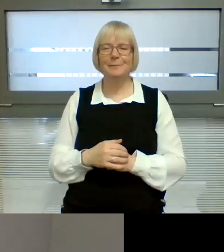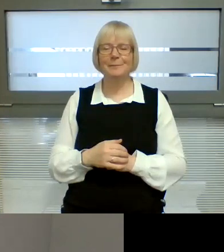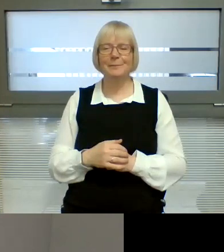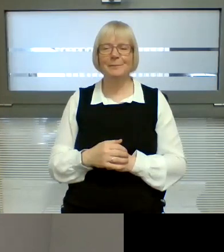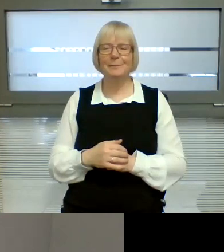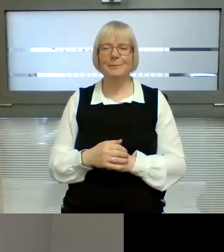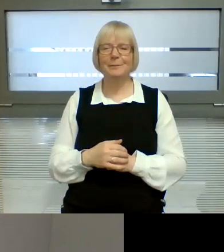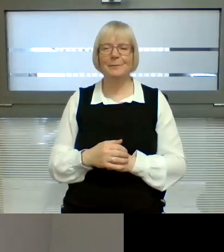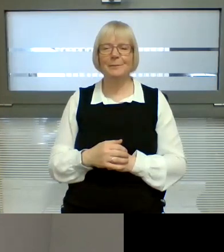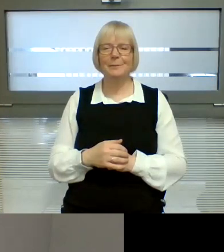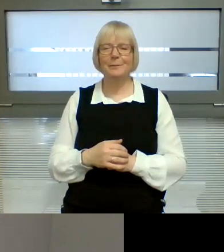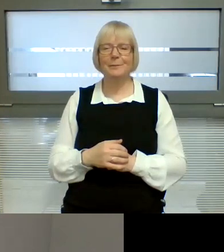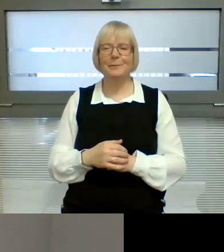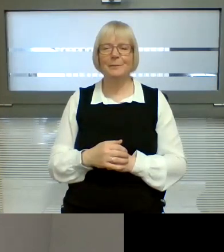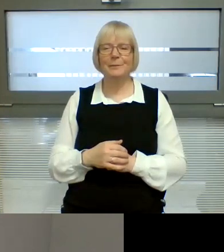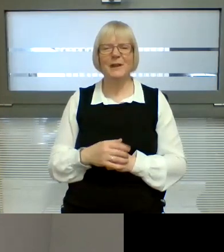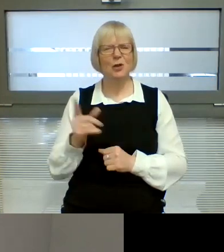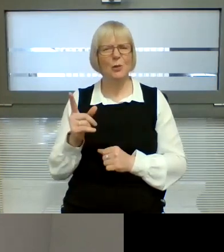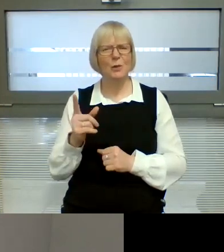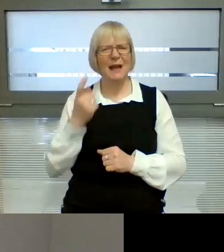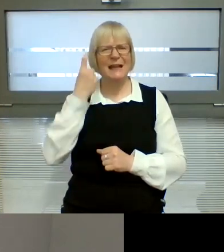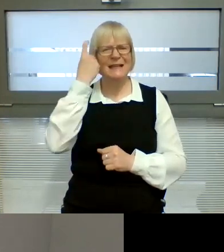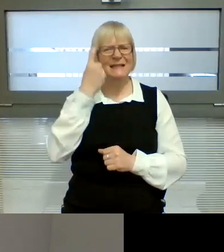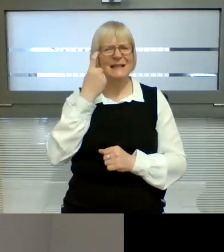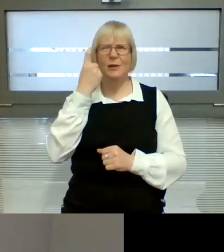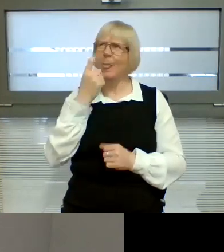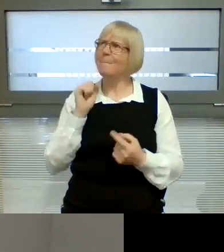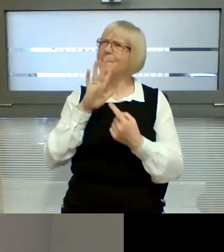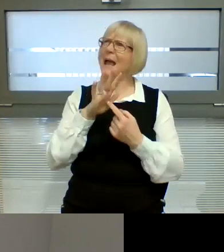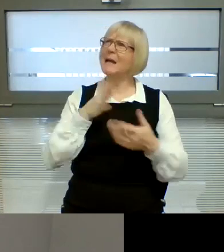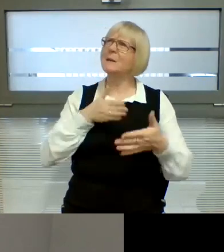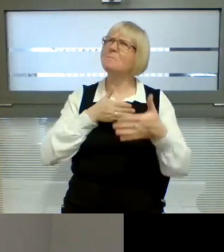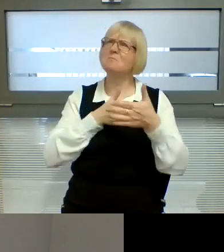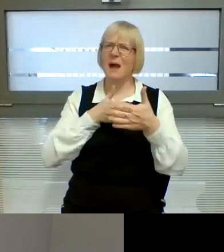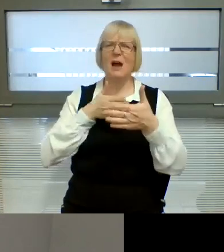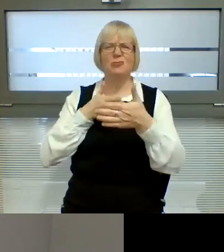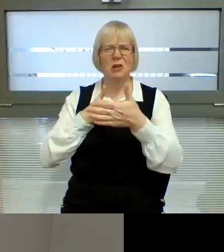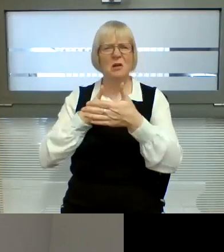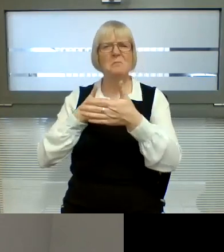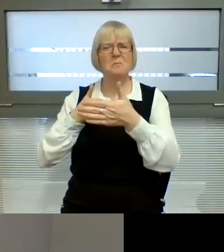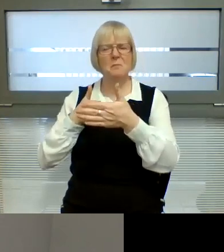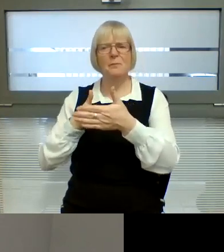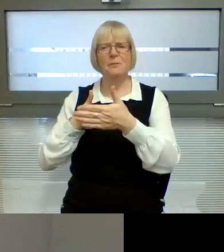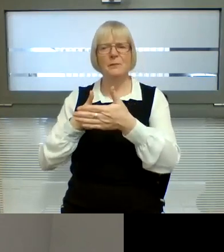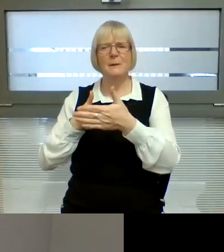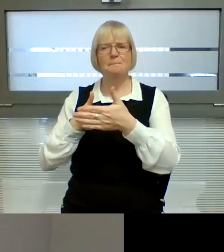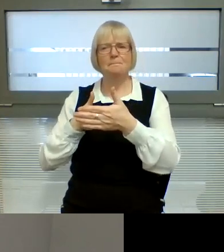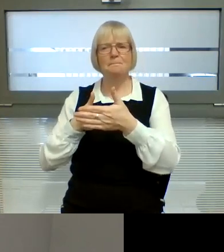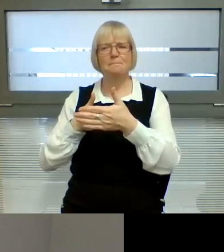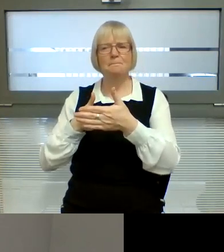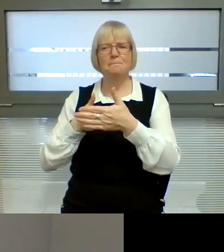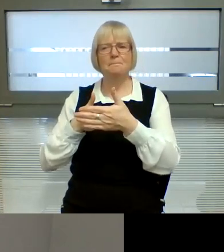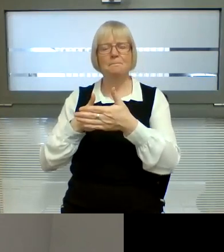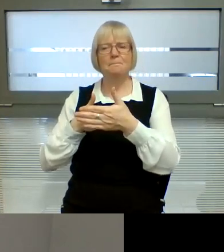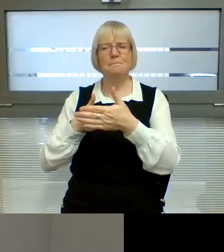So what do you consider to be the main barriers encountered by disabled artists in the work? Well,